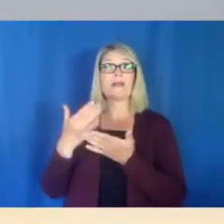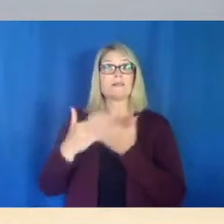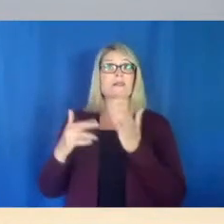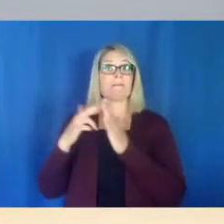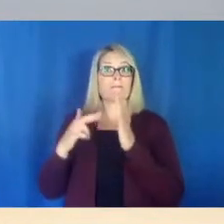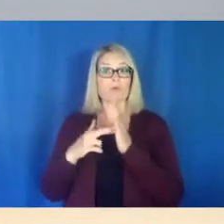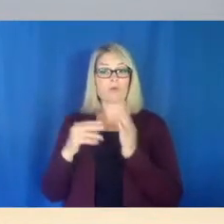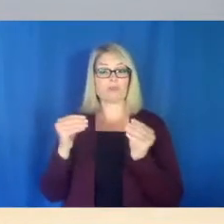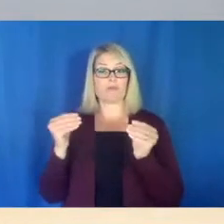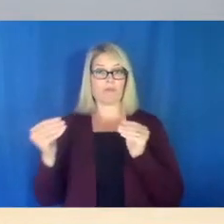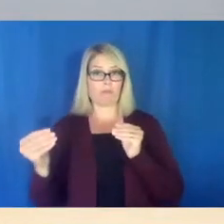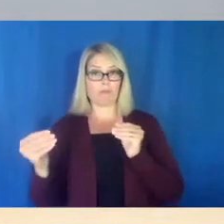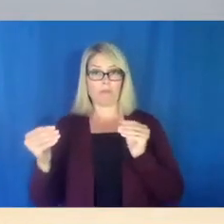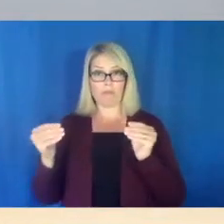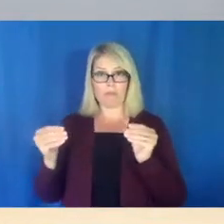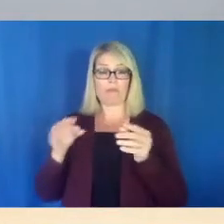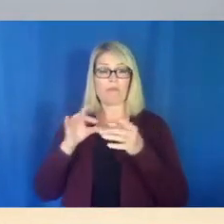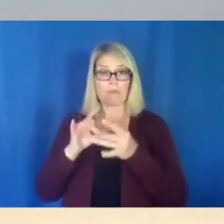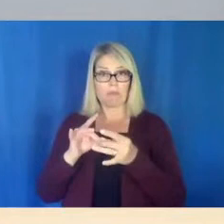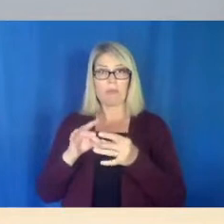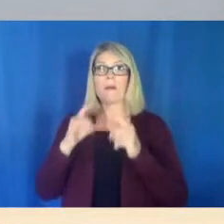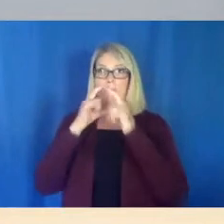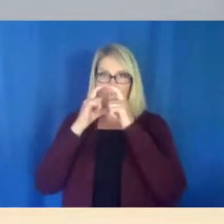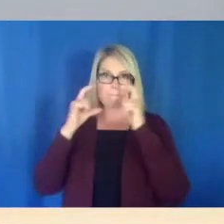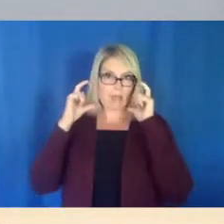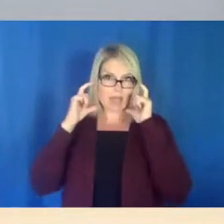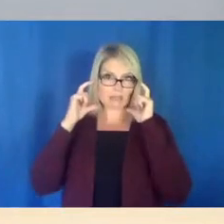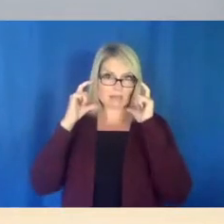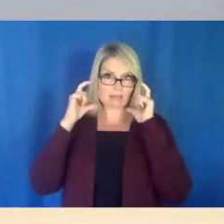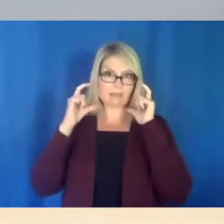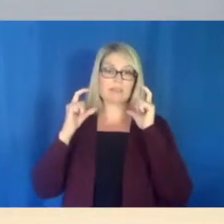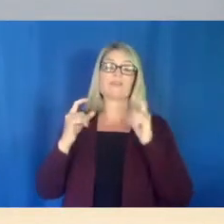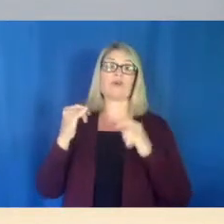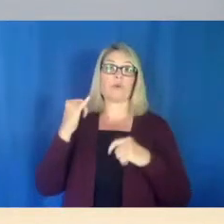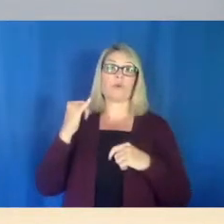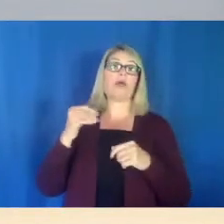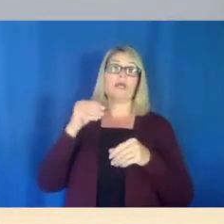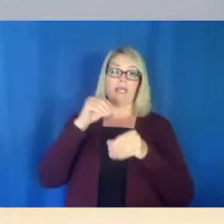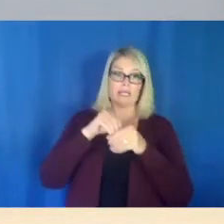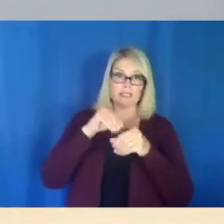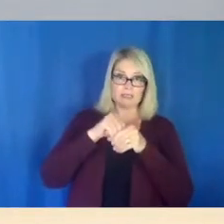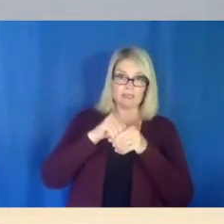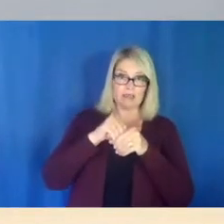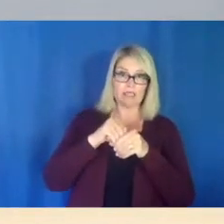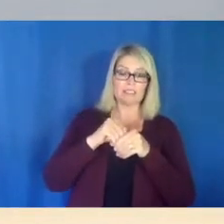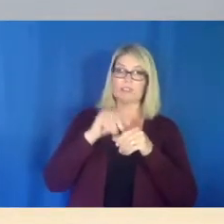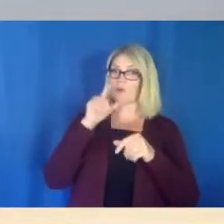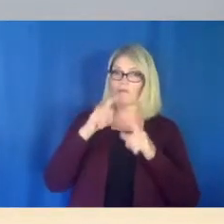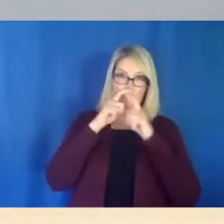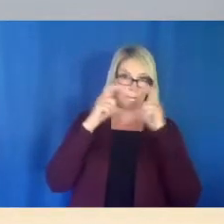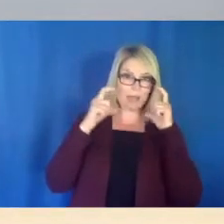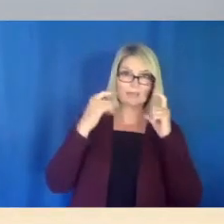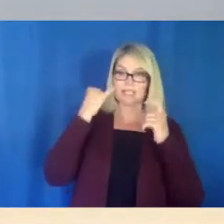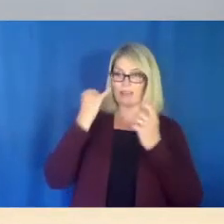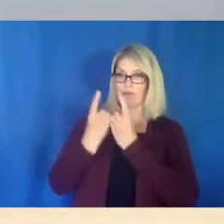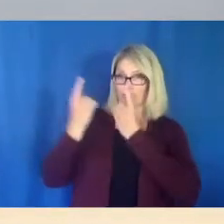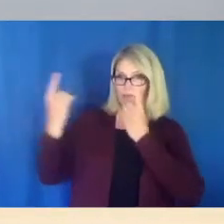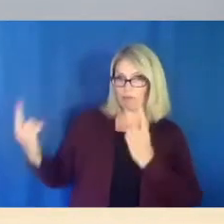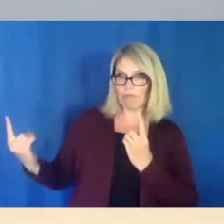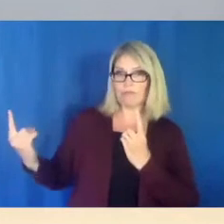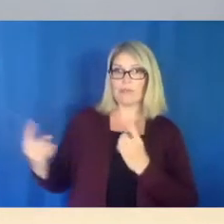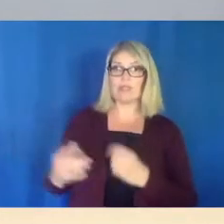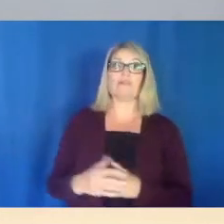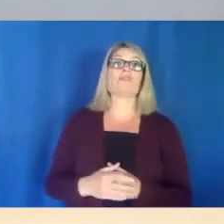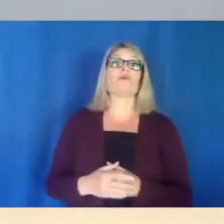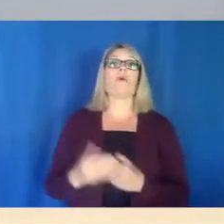public health measures related to masks. We talked about recently and what will come into effect the